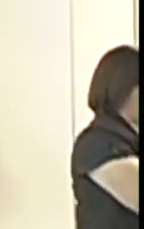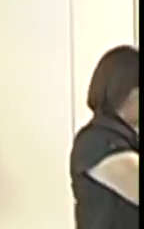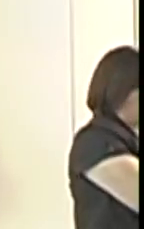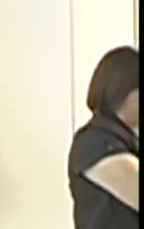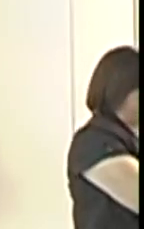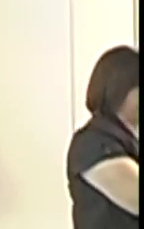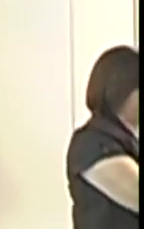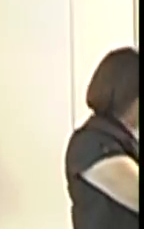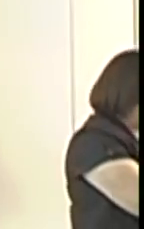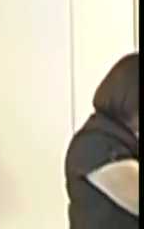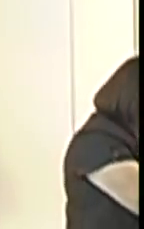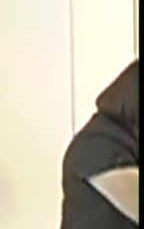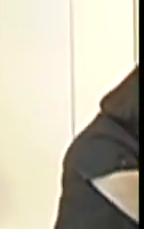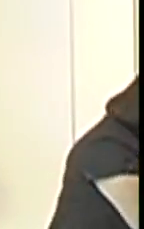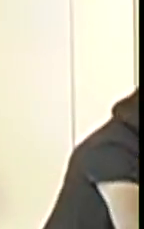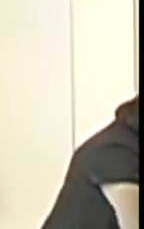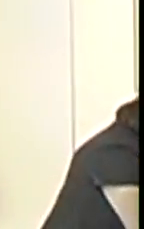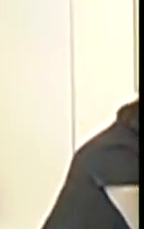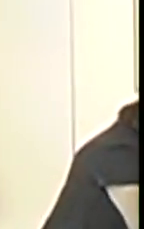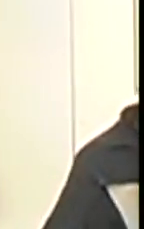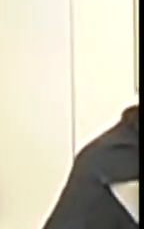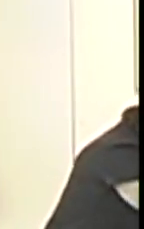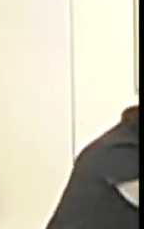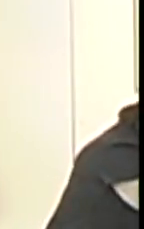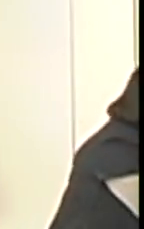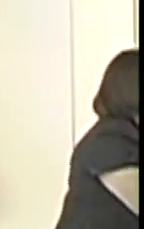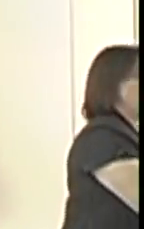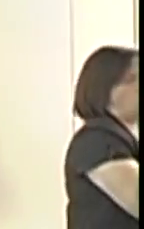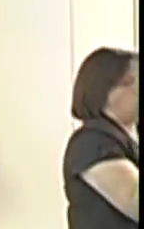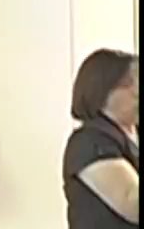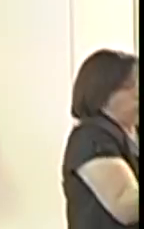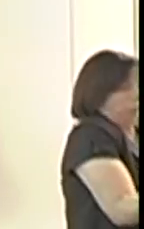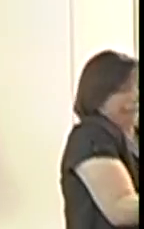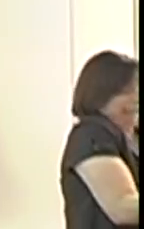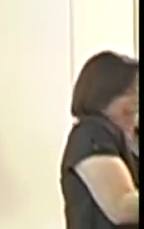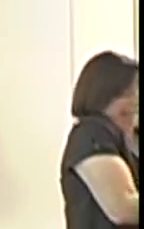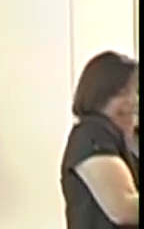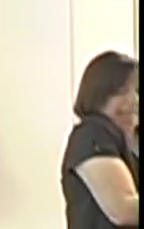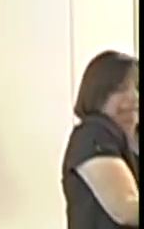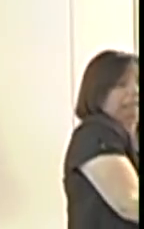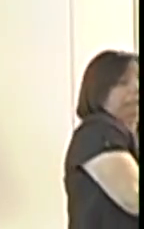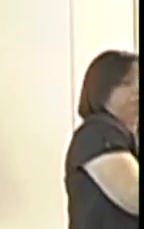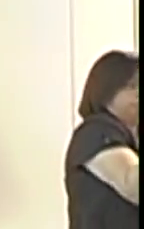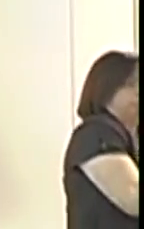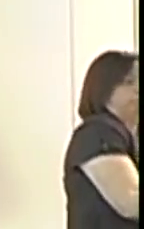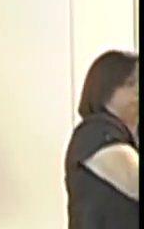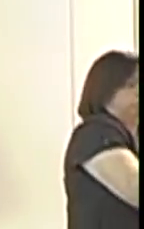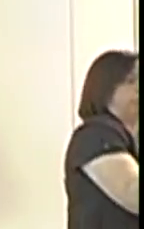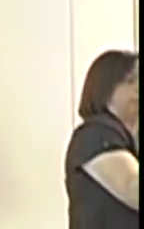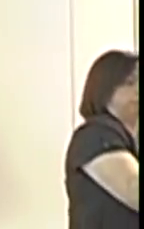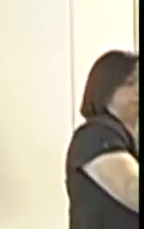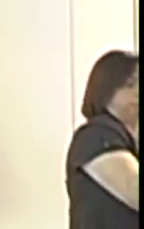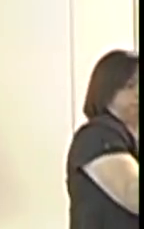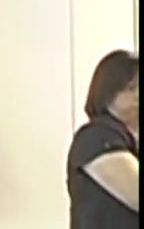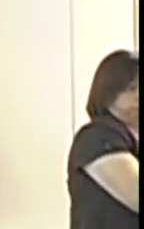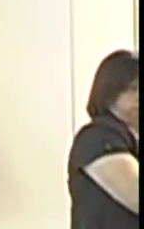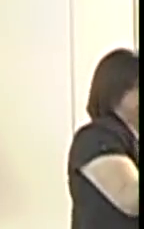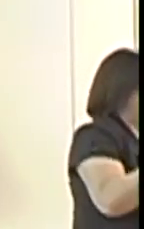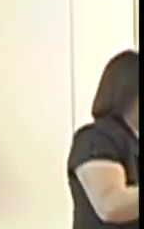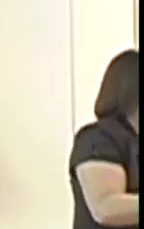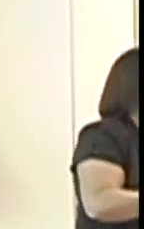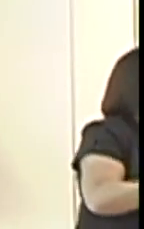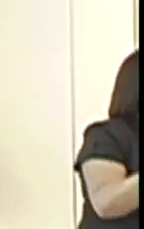rather distinct types of movements that are available quite early for children. And this may be different from